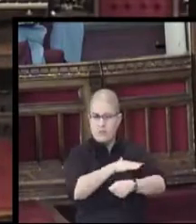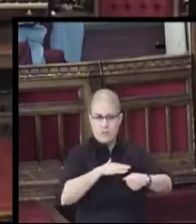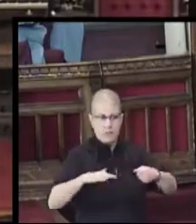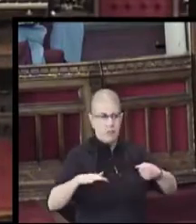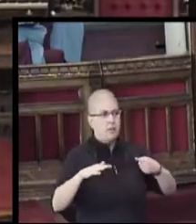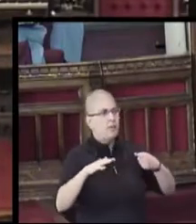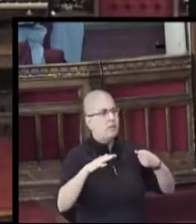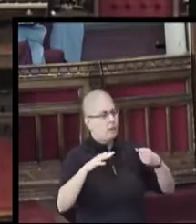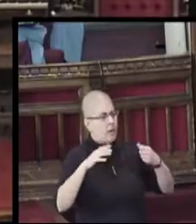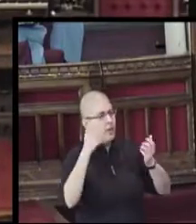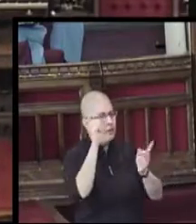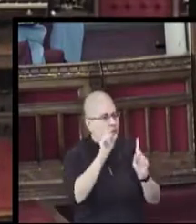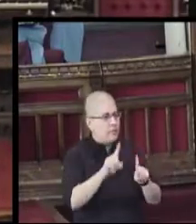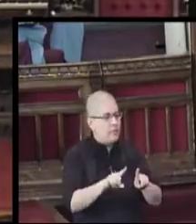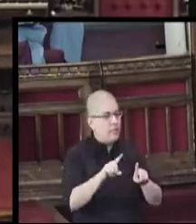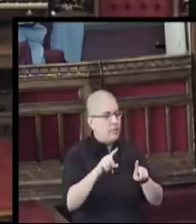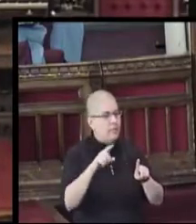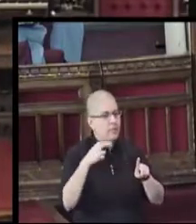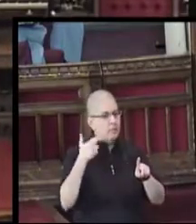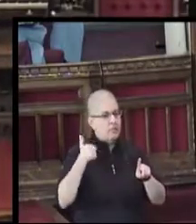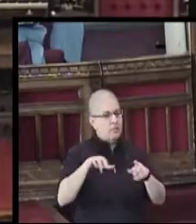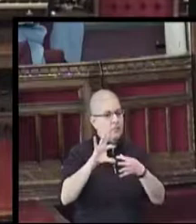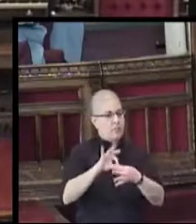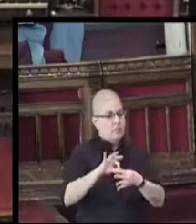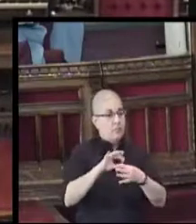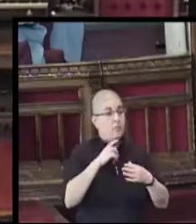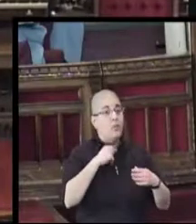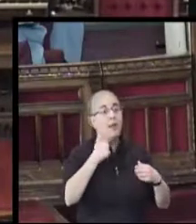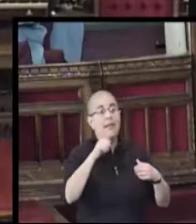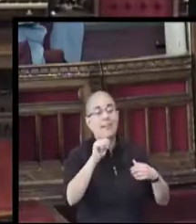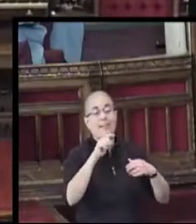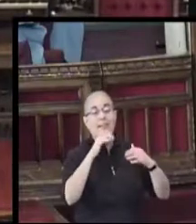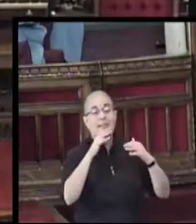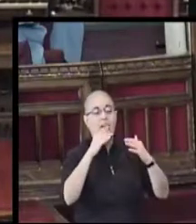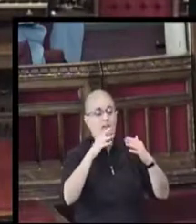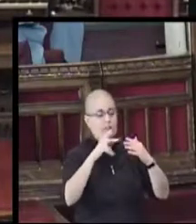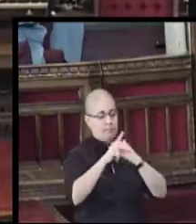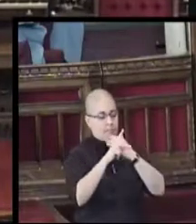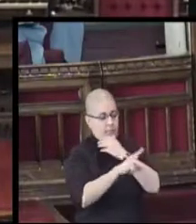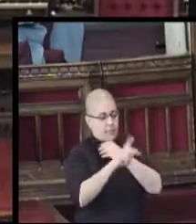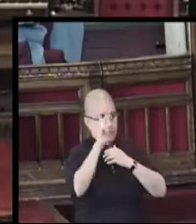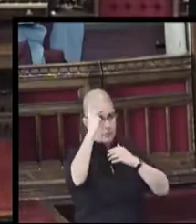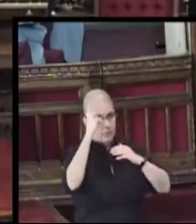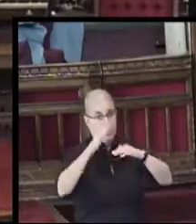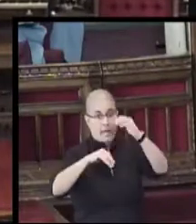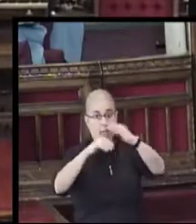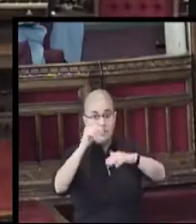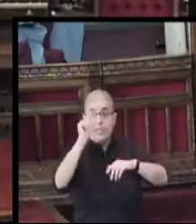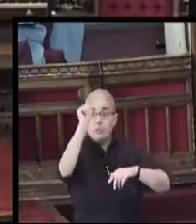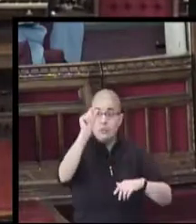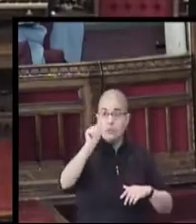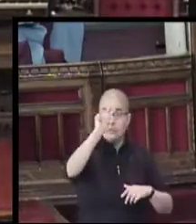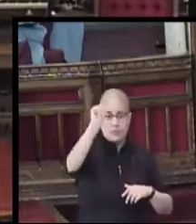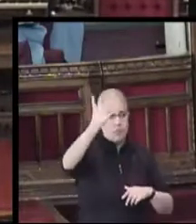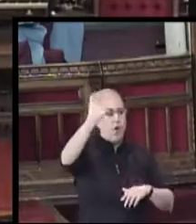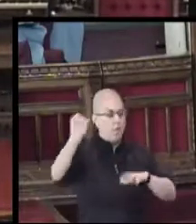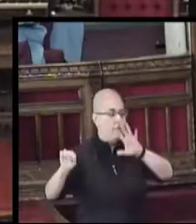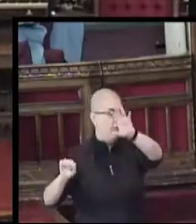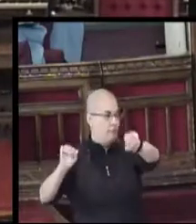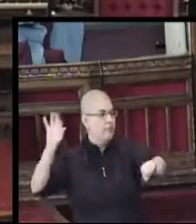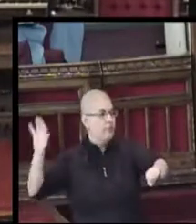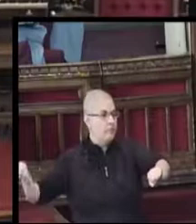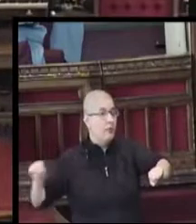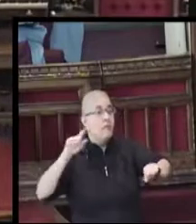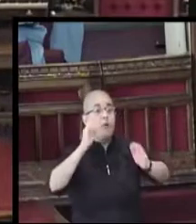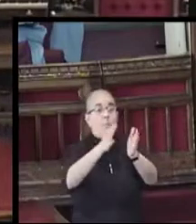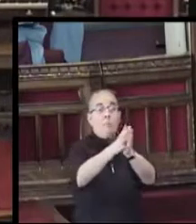from all legislative buildings. I would not have one religious symbol predominate over other religious symbols in the